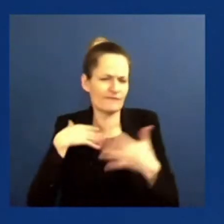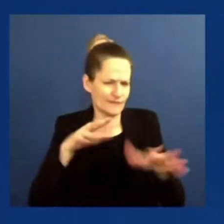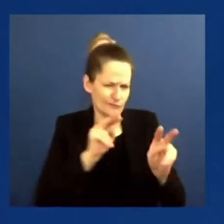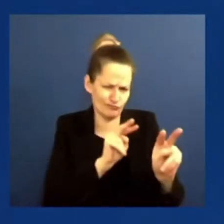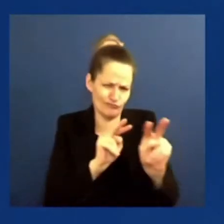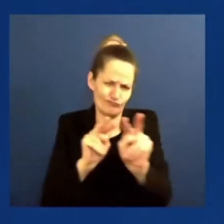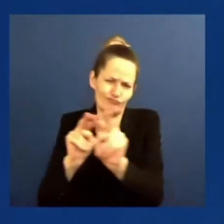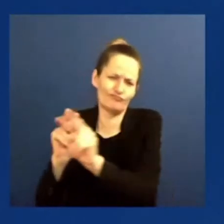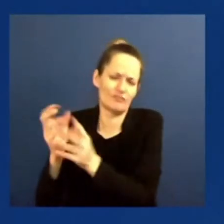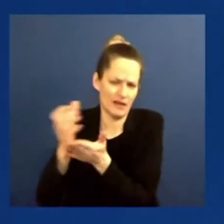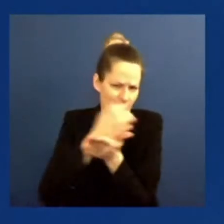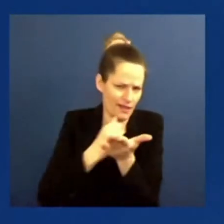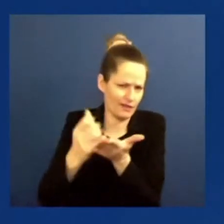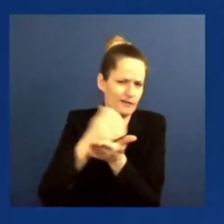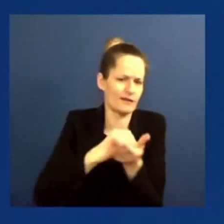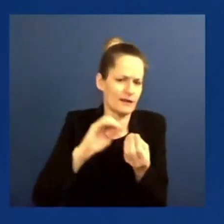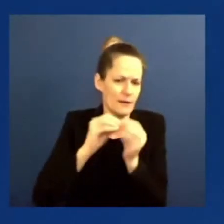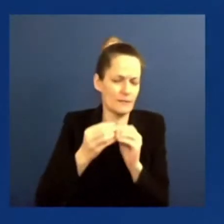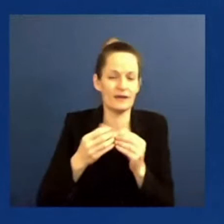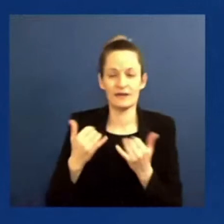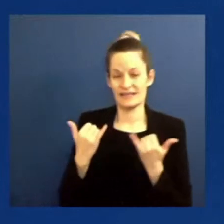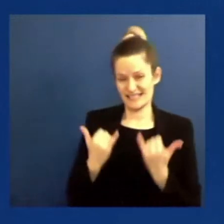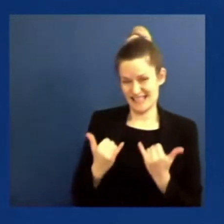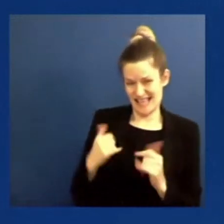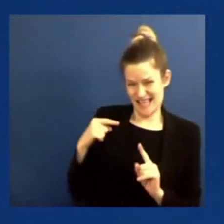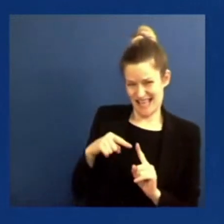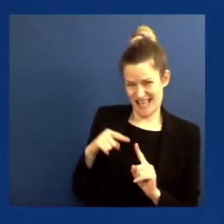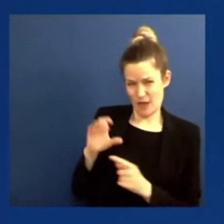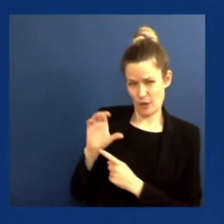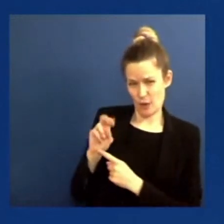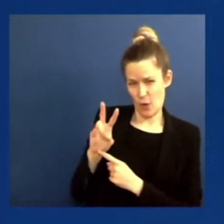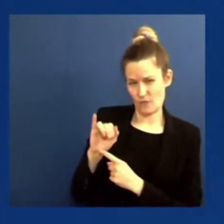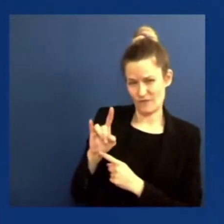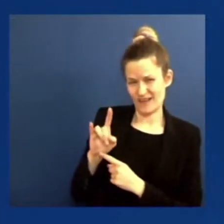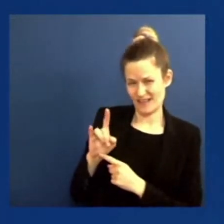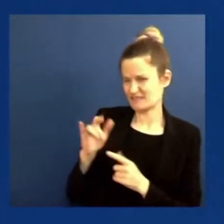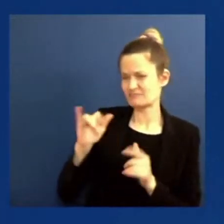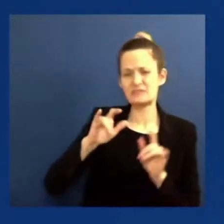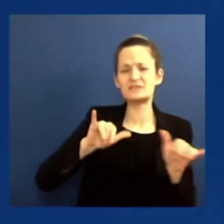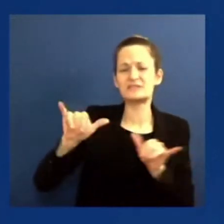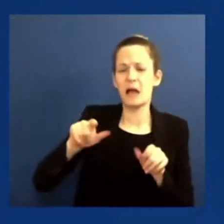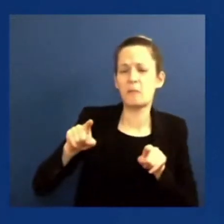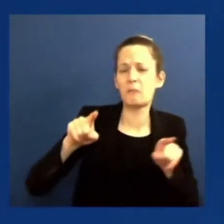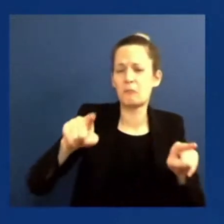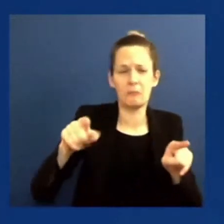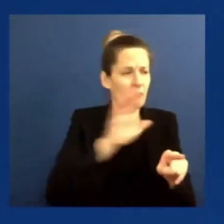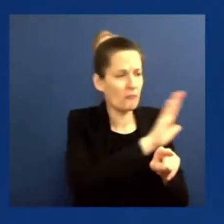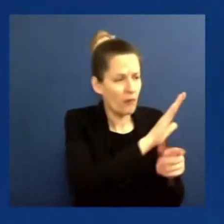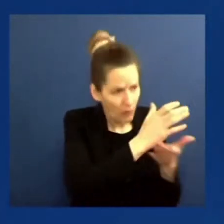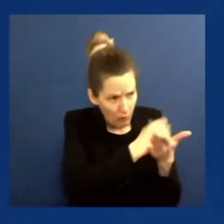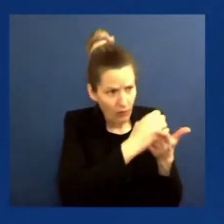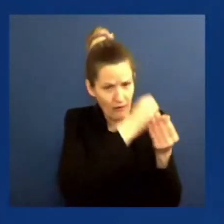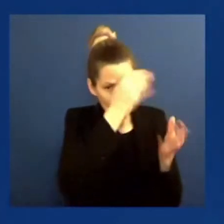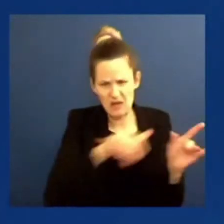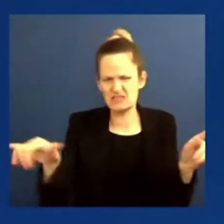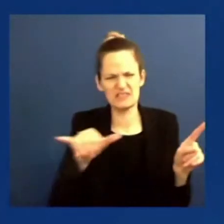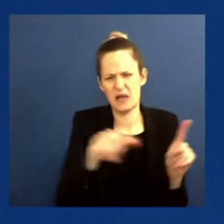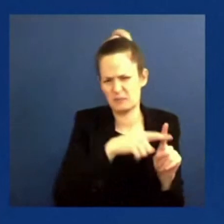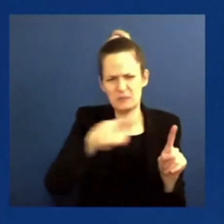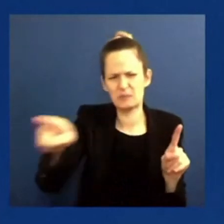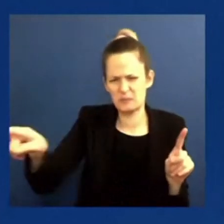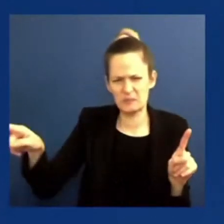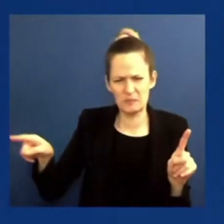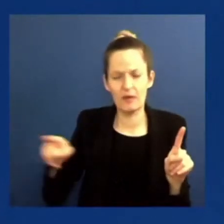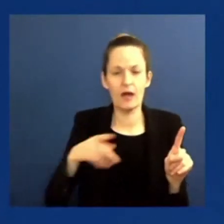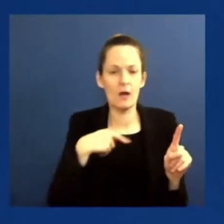COVID. So as we are moving forward, we are closely watching the severity of disease, how our hospitals are doing.